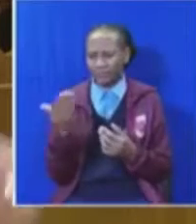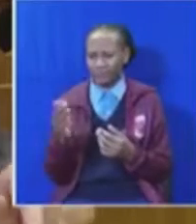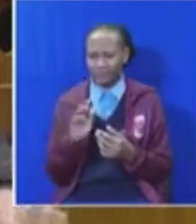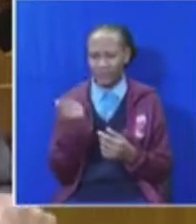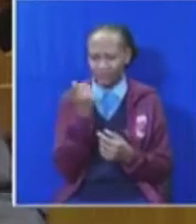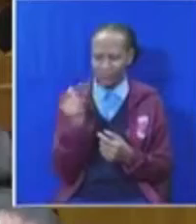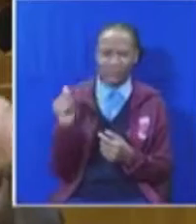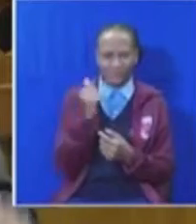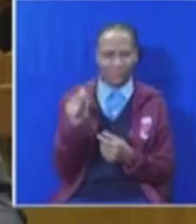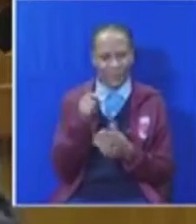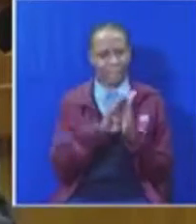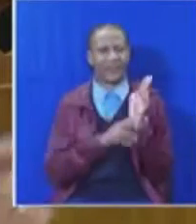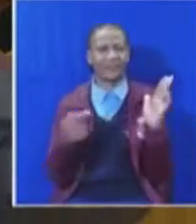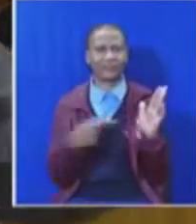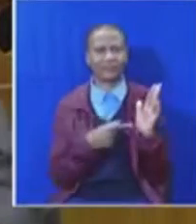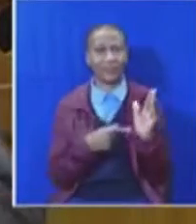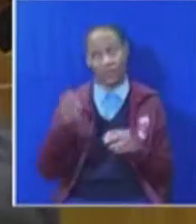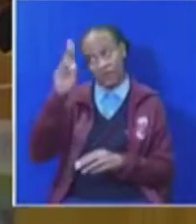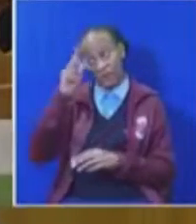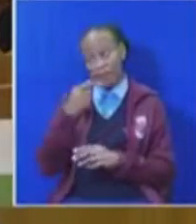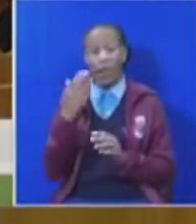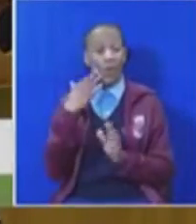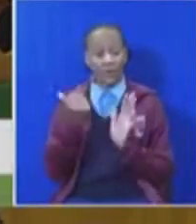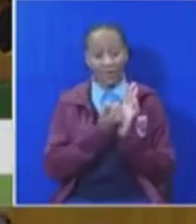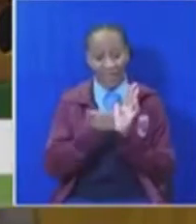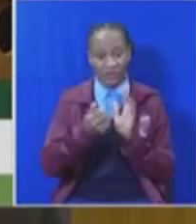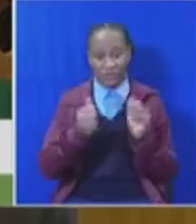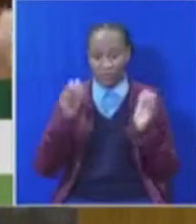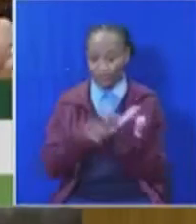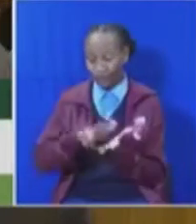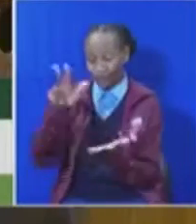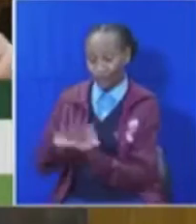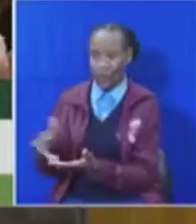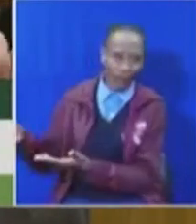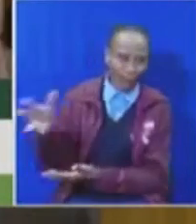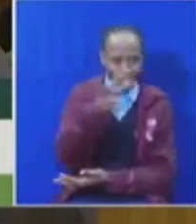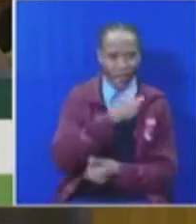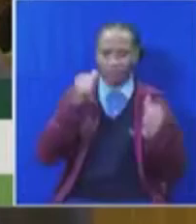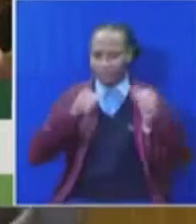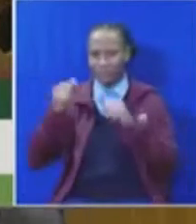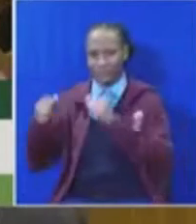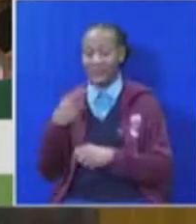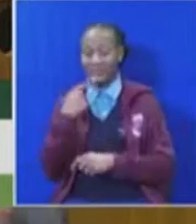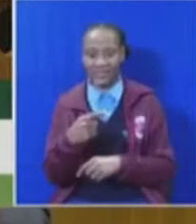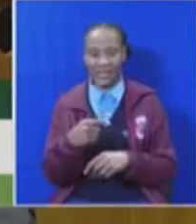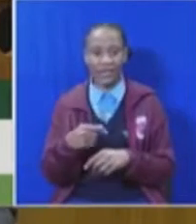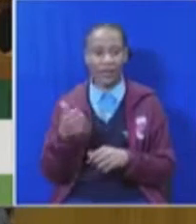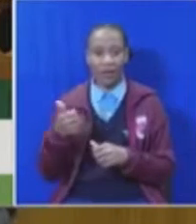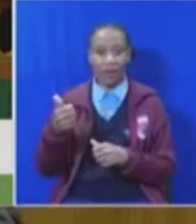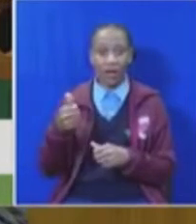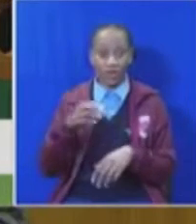bill. And let us remember, when this act was passed, we were all in agreement that consensual sex between adolescents should